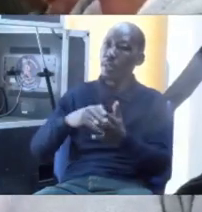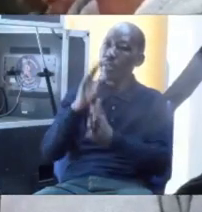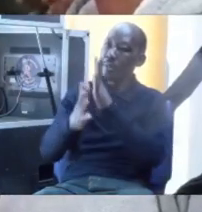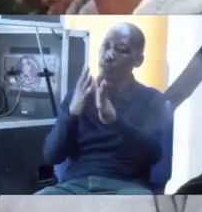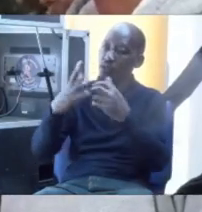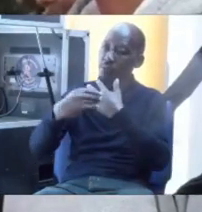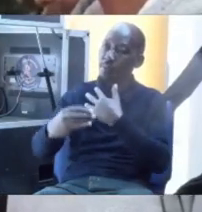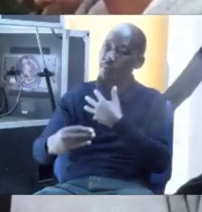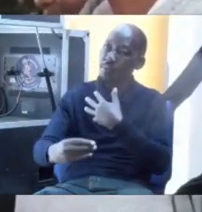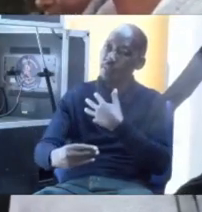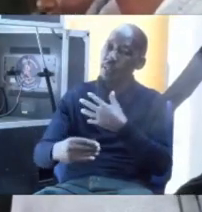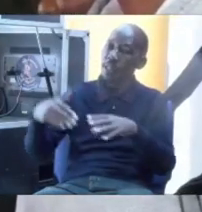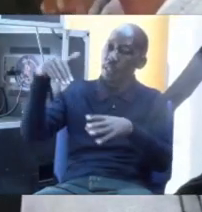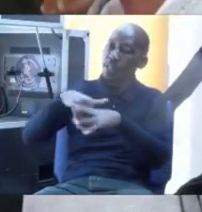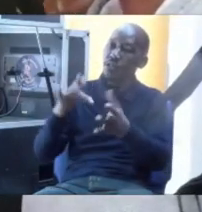Be the same again.